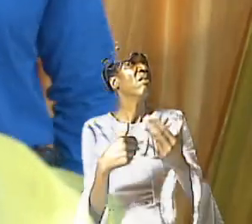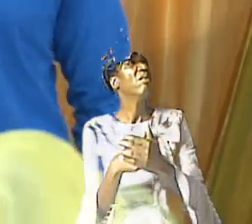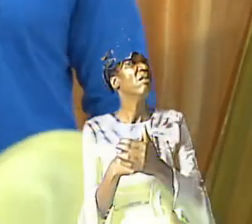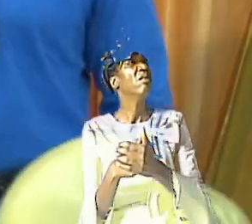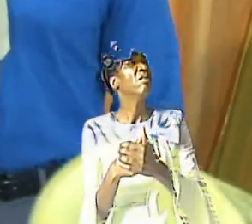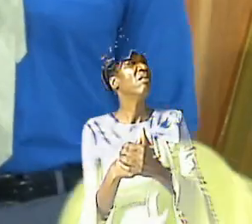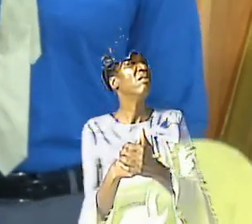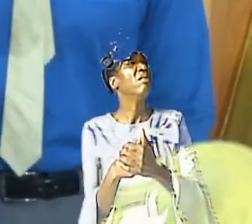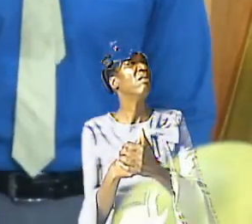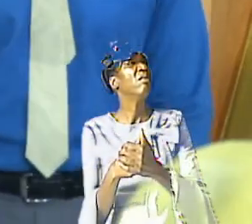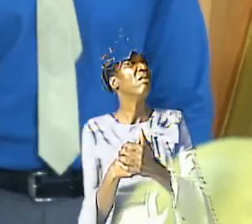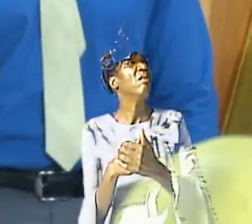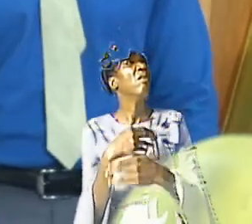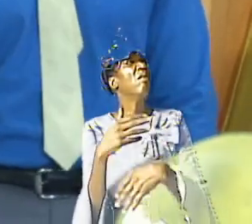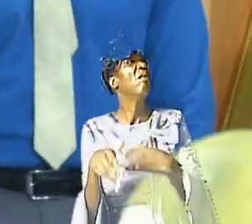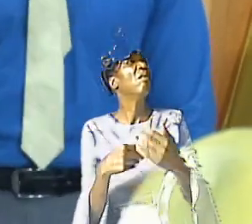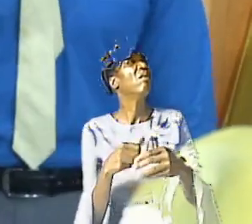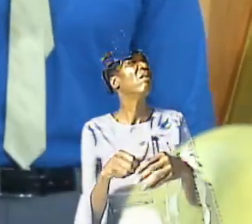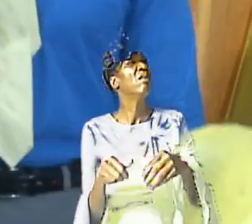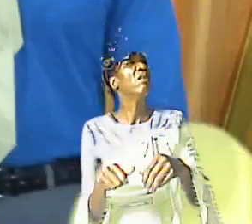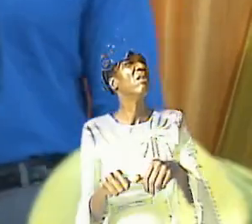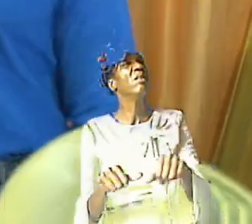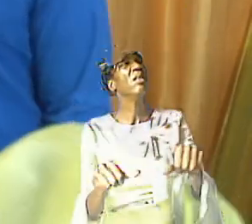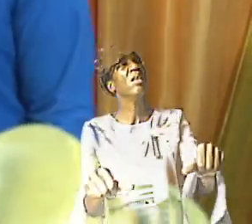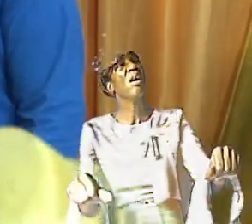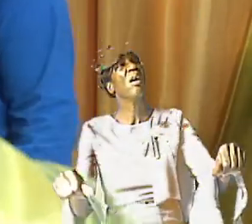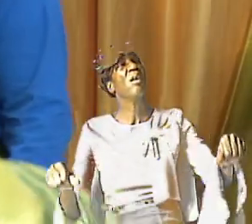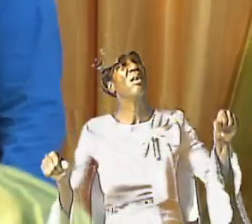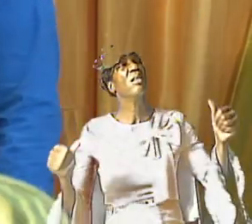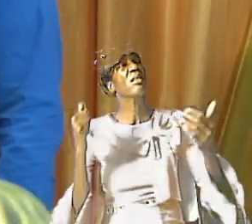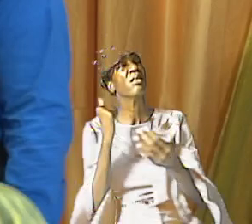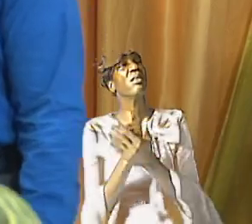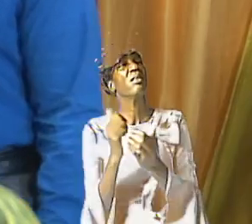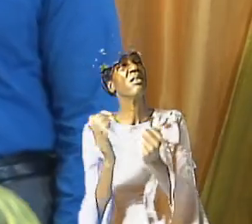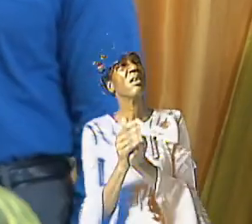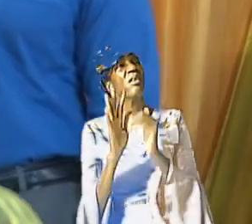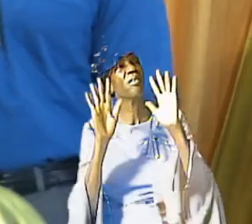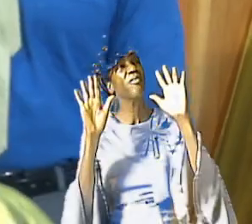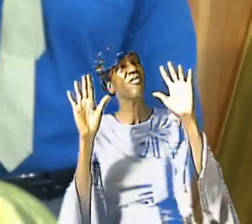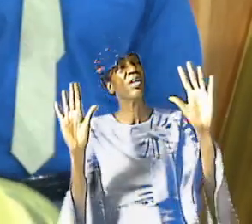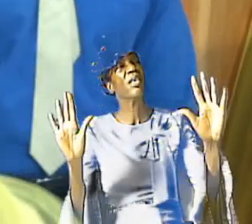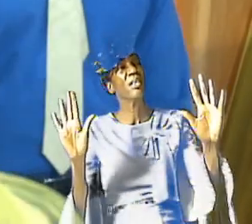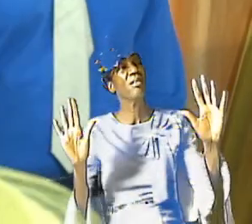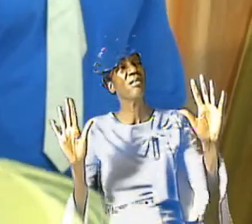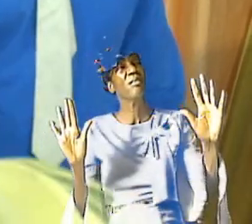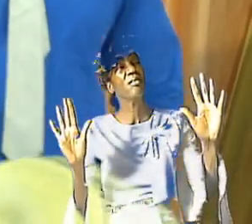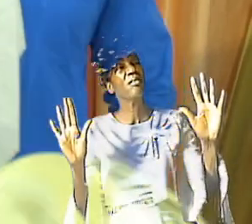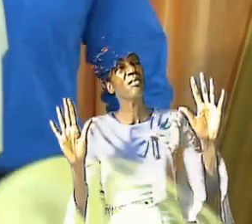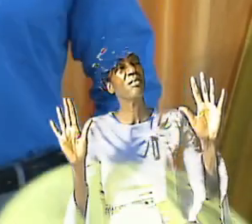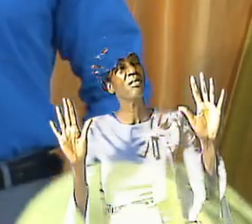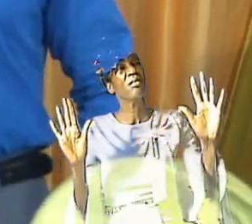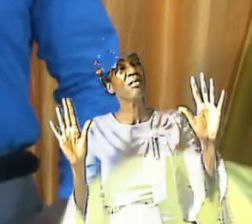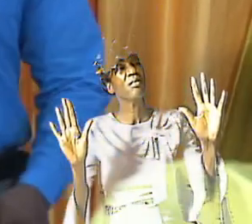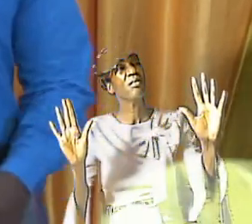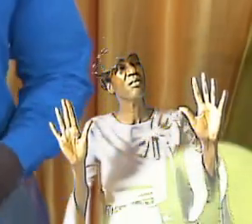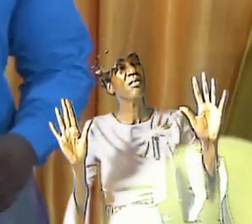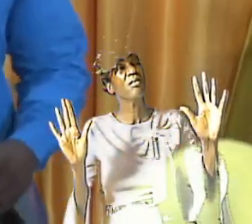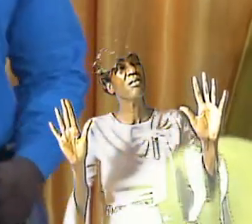altar of sacrifice? Is your all on